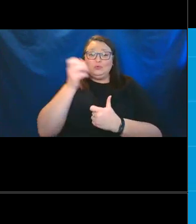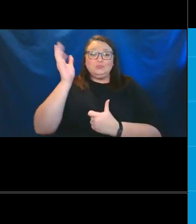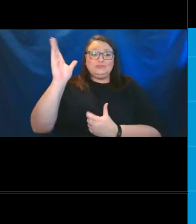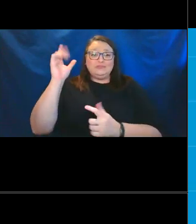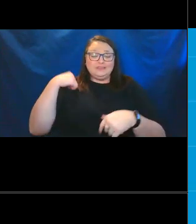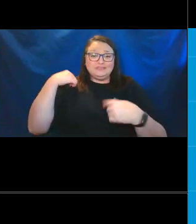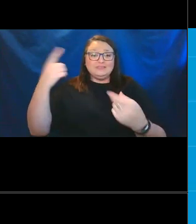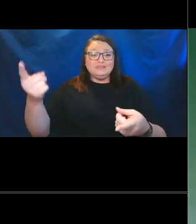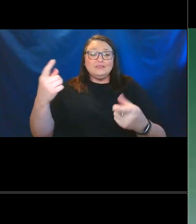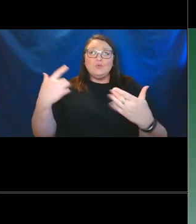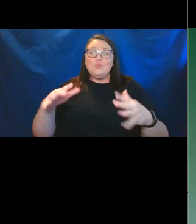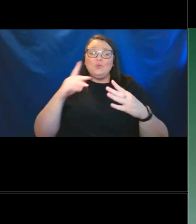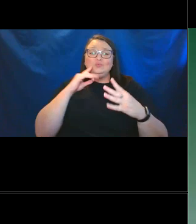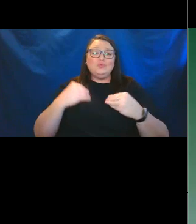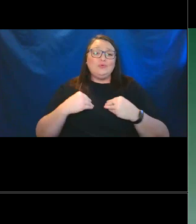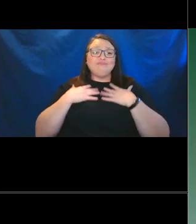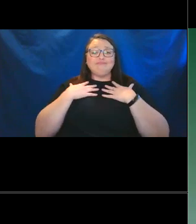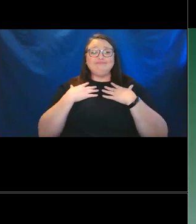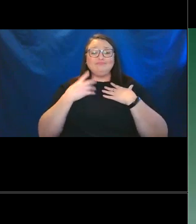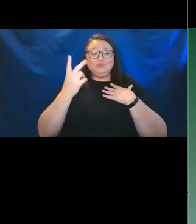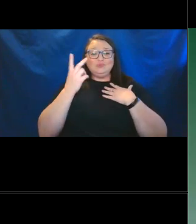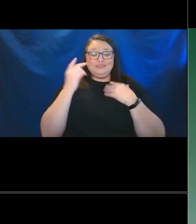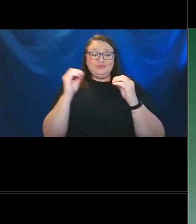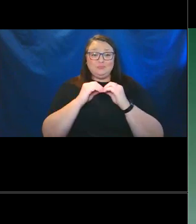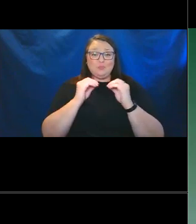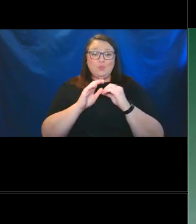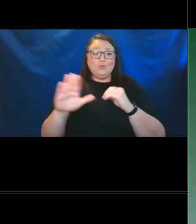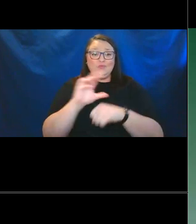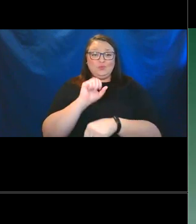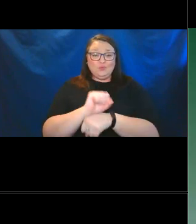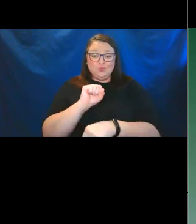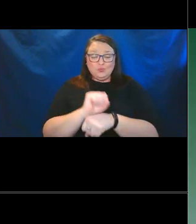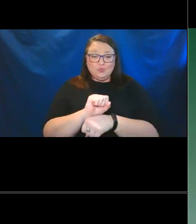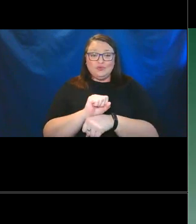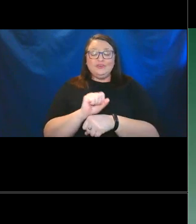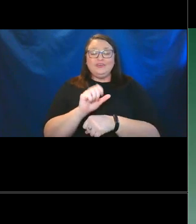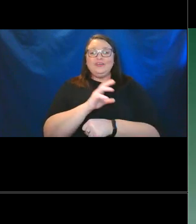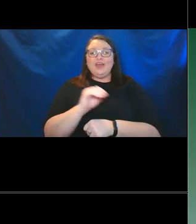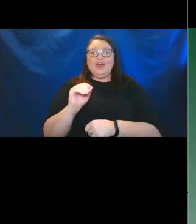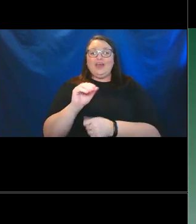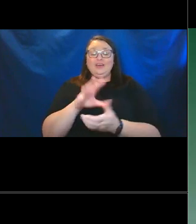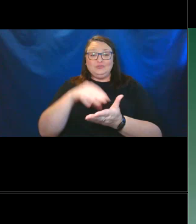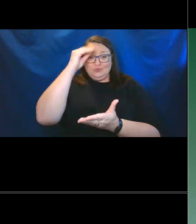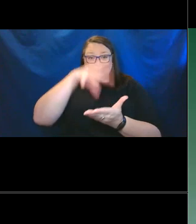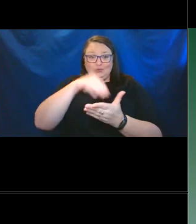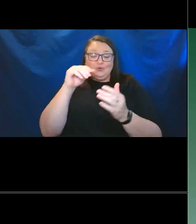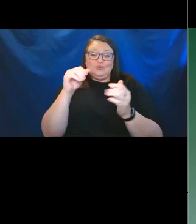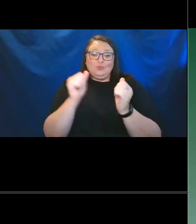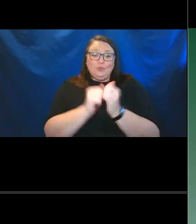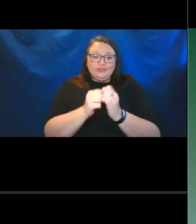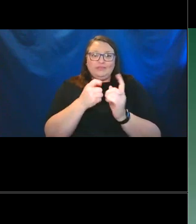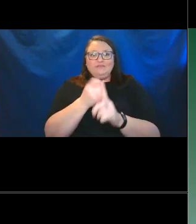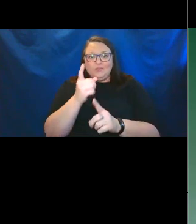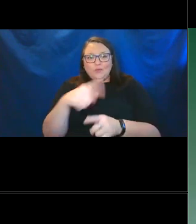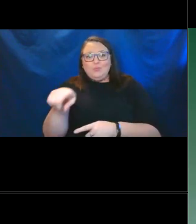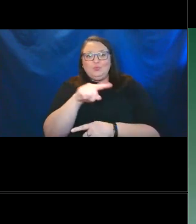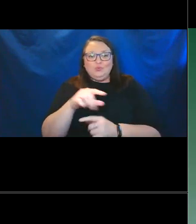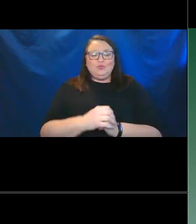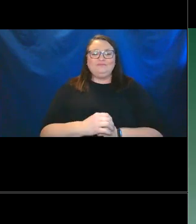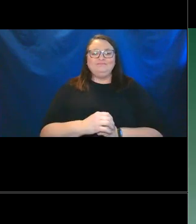It's so inspiring to hear more of this work and learn with and from you all.